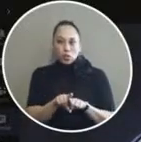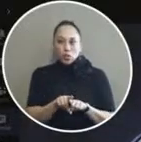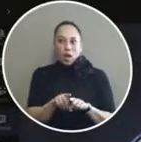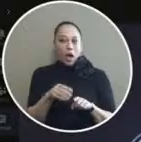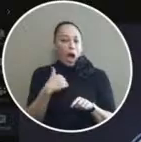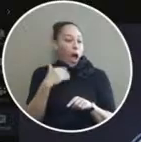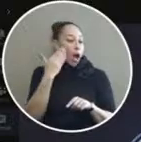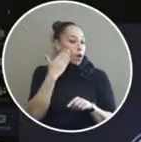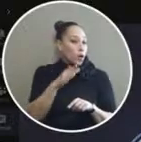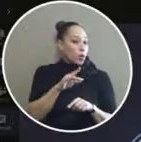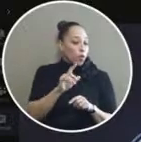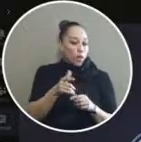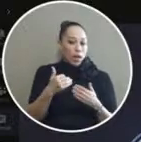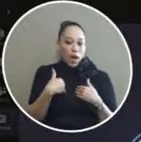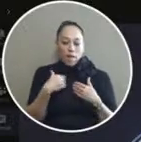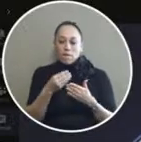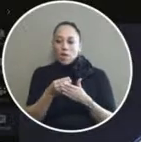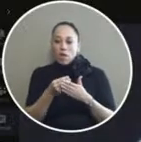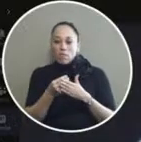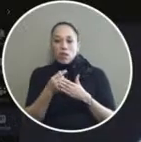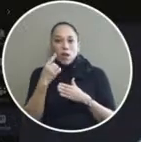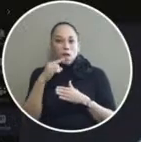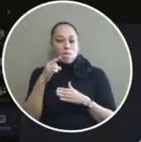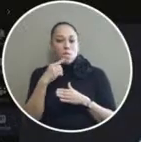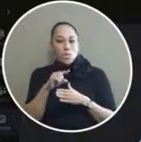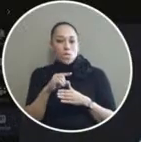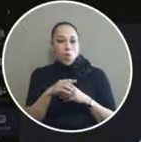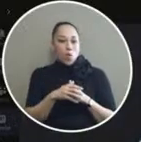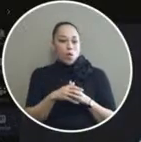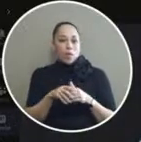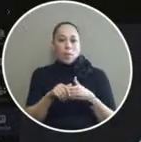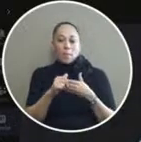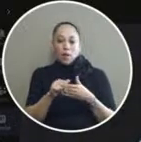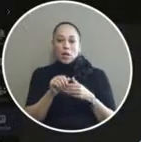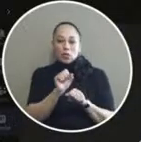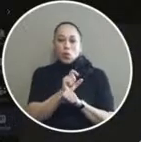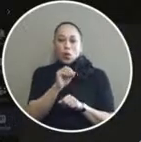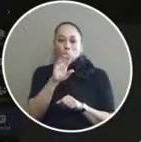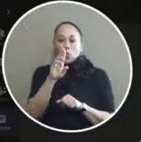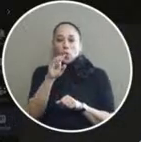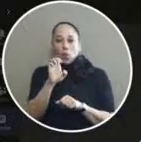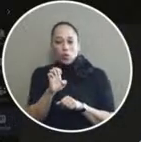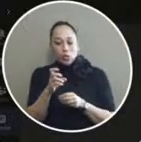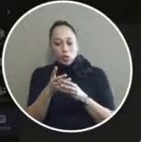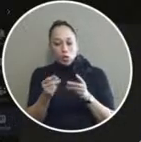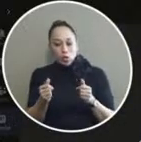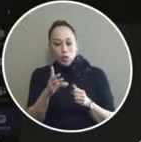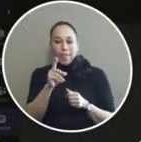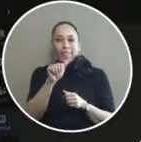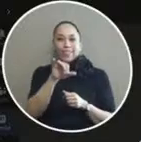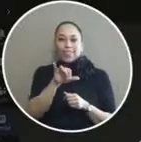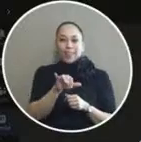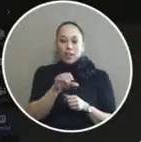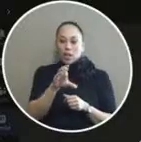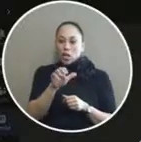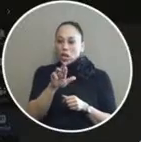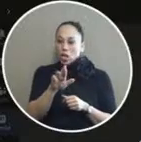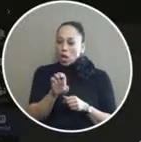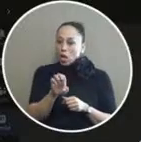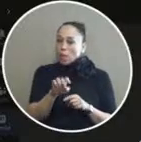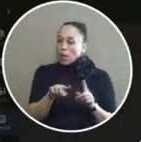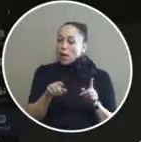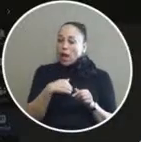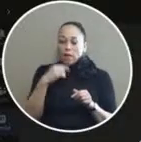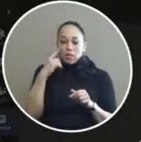I don't know that they gave funding for the Borderplex workforce solutions like we did for daycare, but I think they